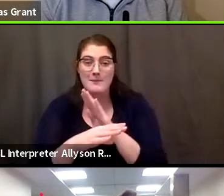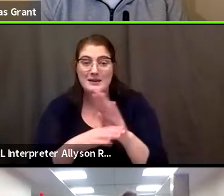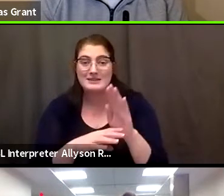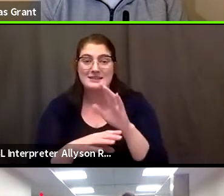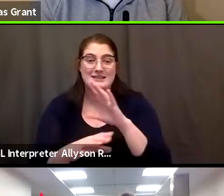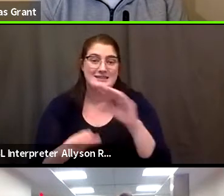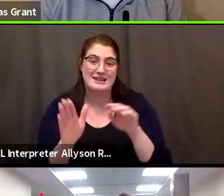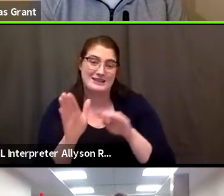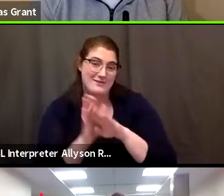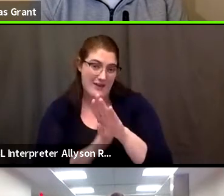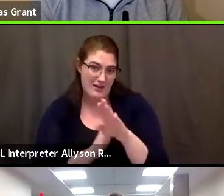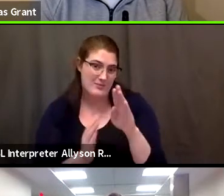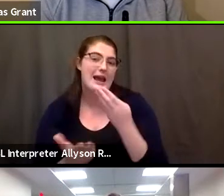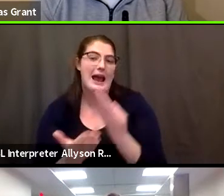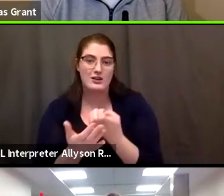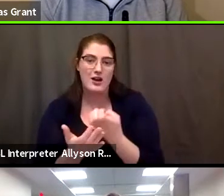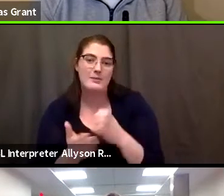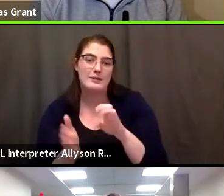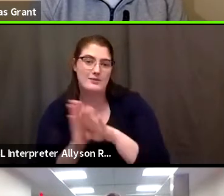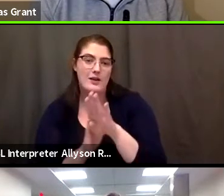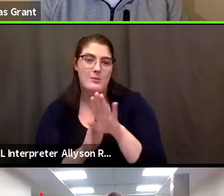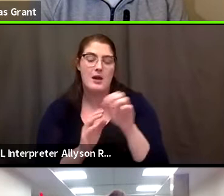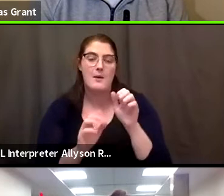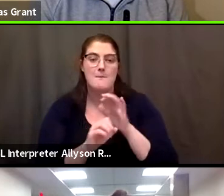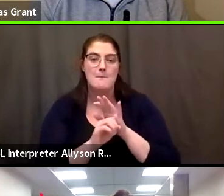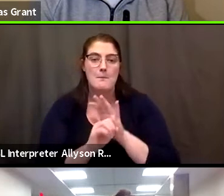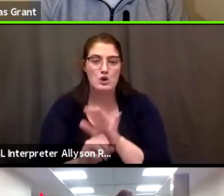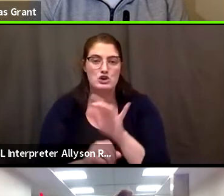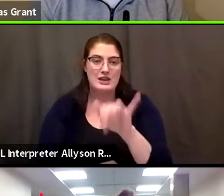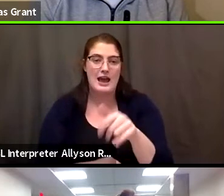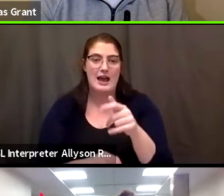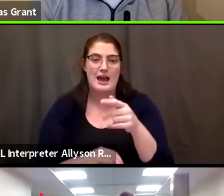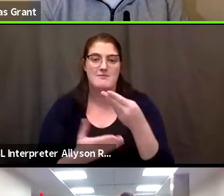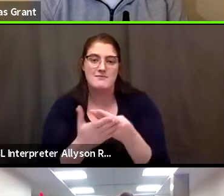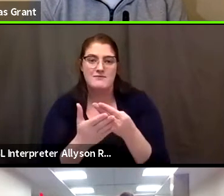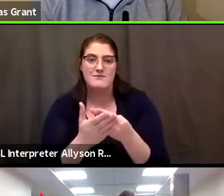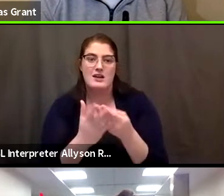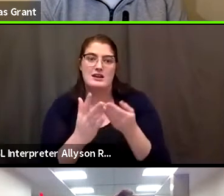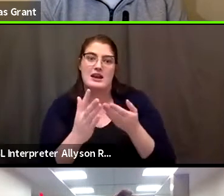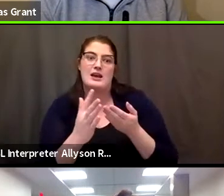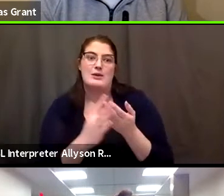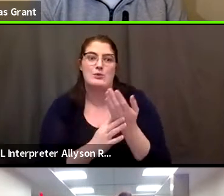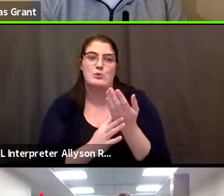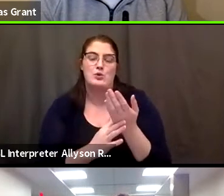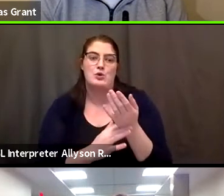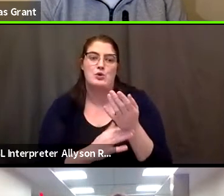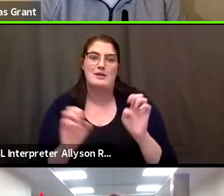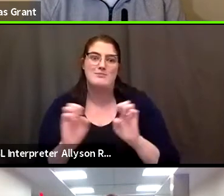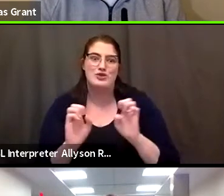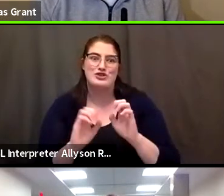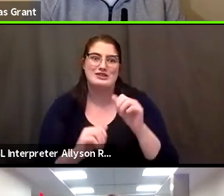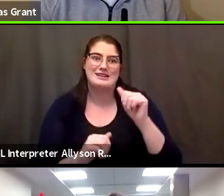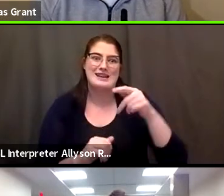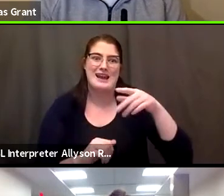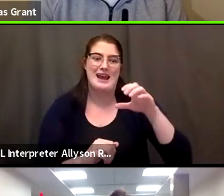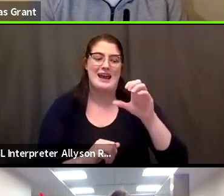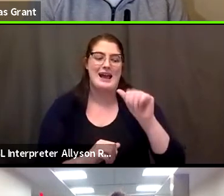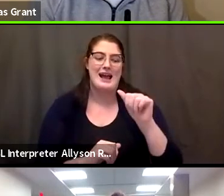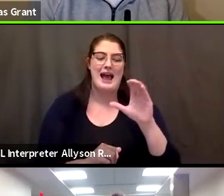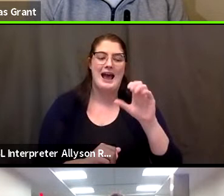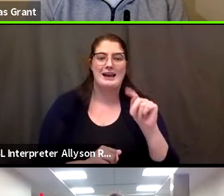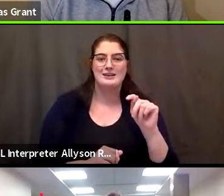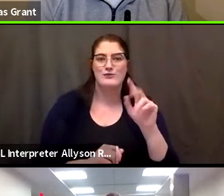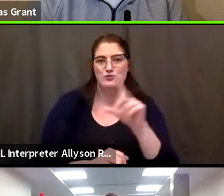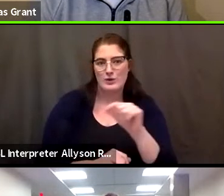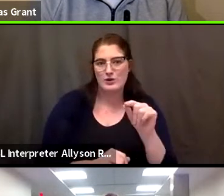that funding through the Business Support Grants Emergency Act of 2020 back in July. And so working